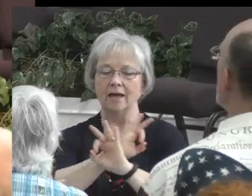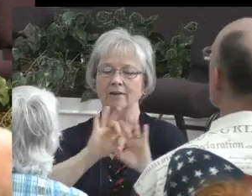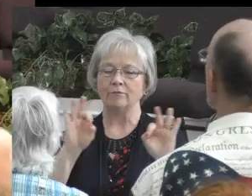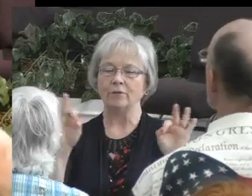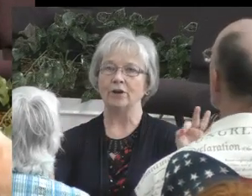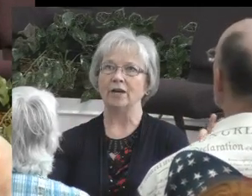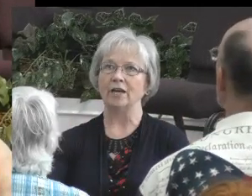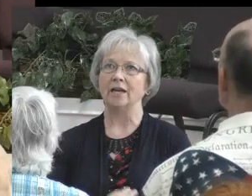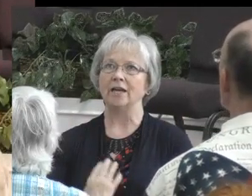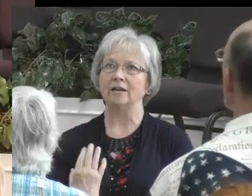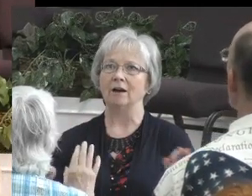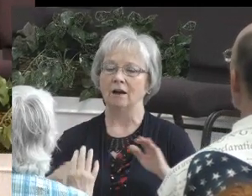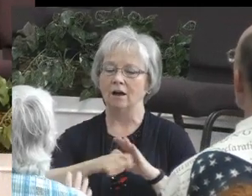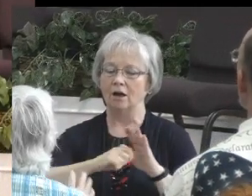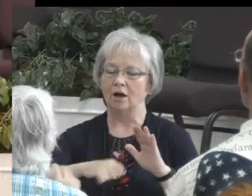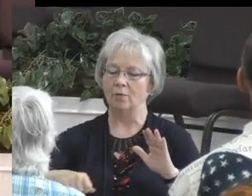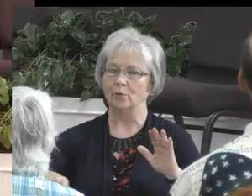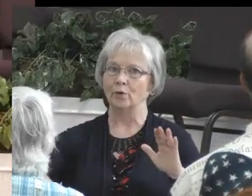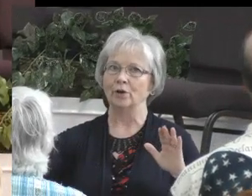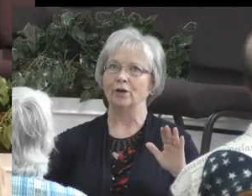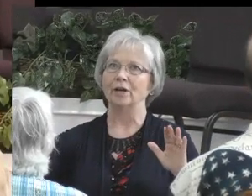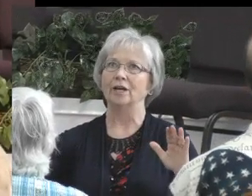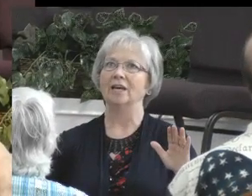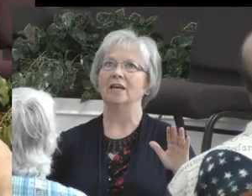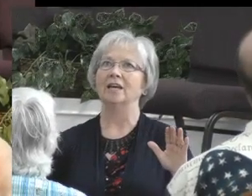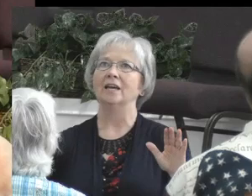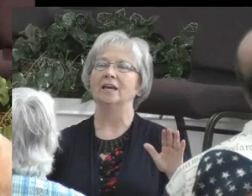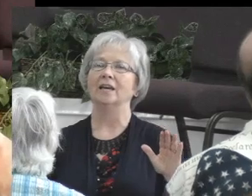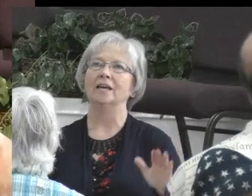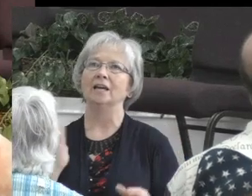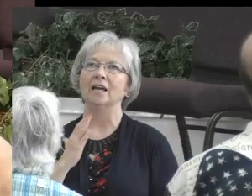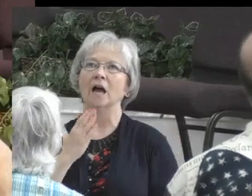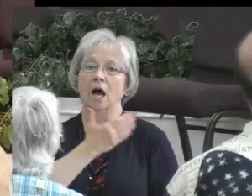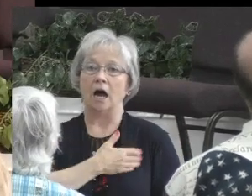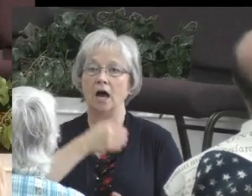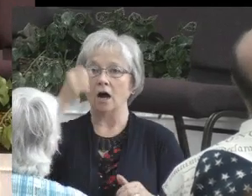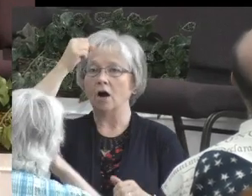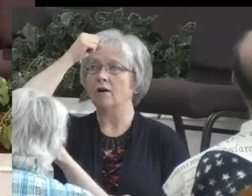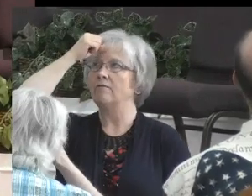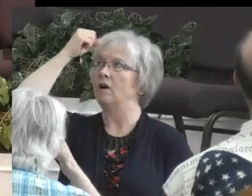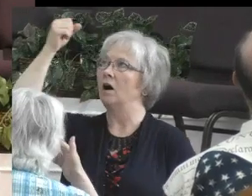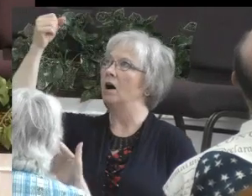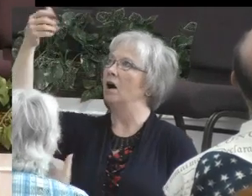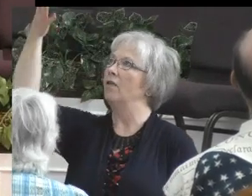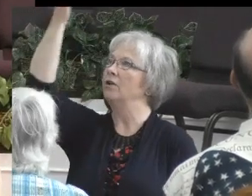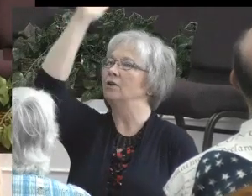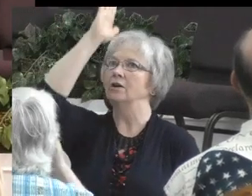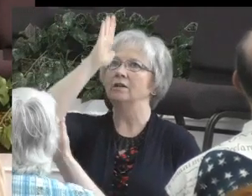our Father.